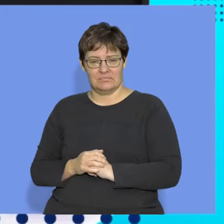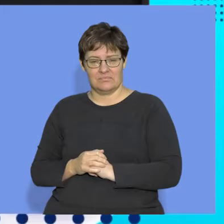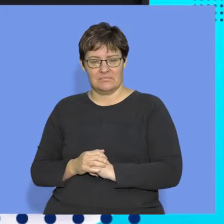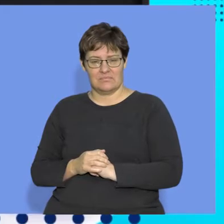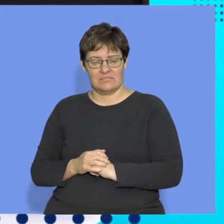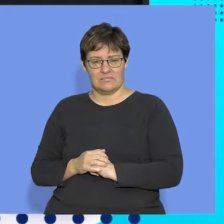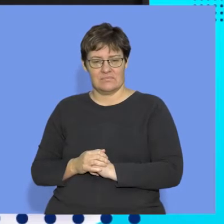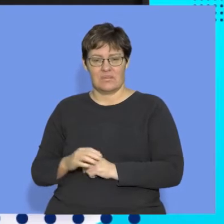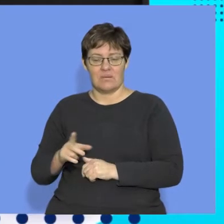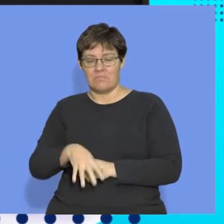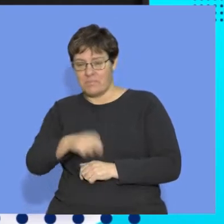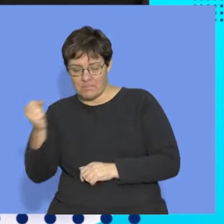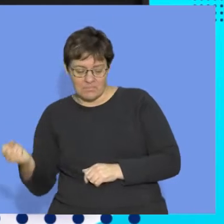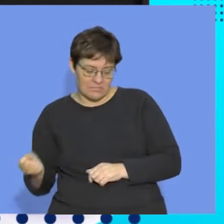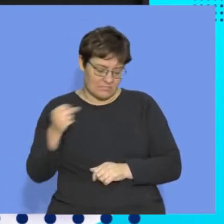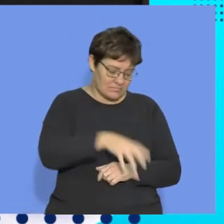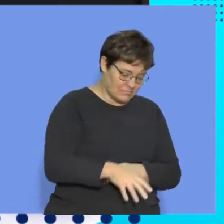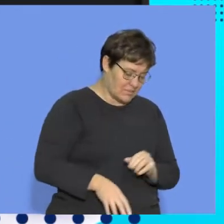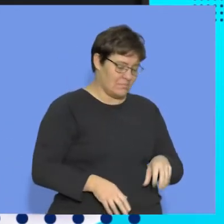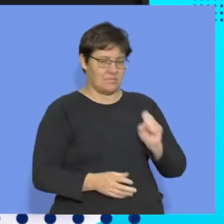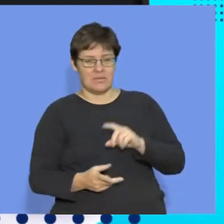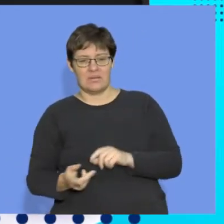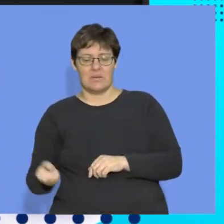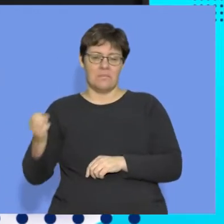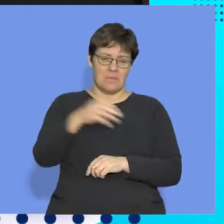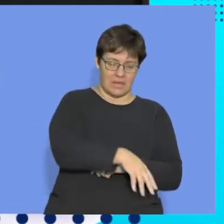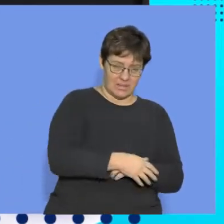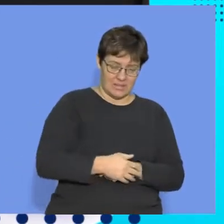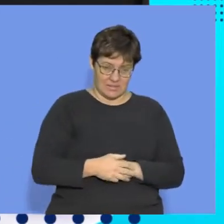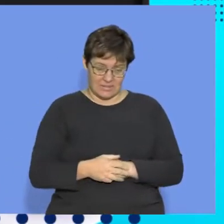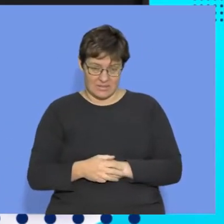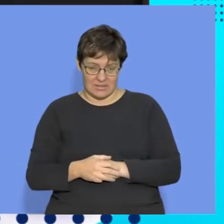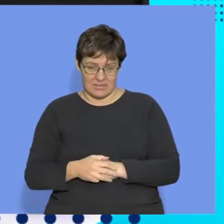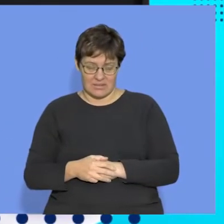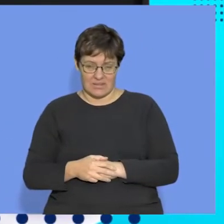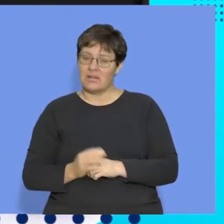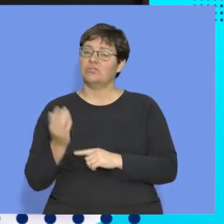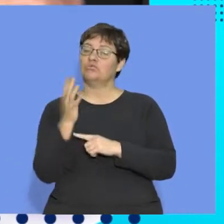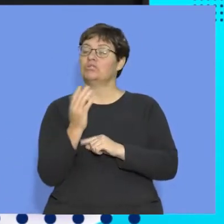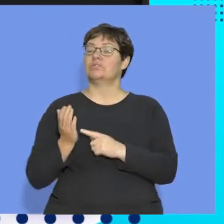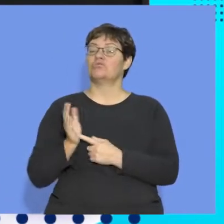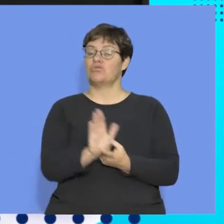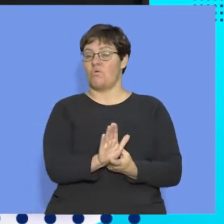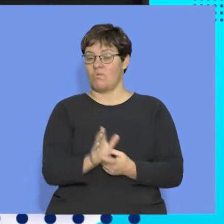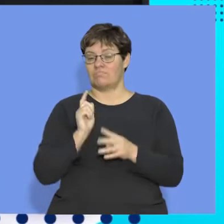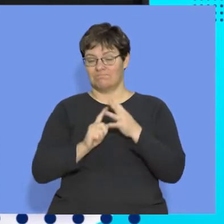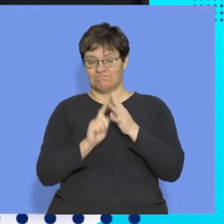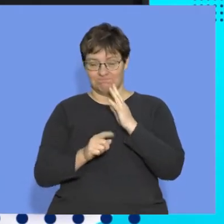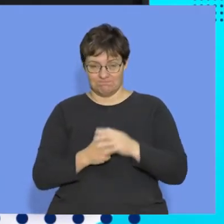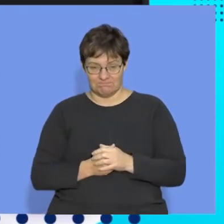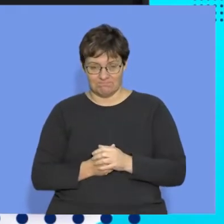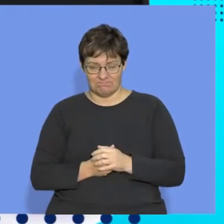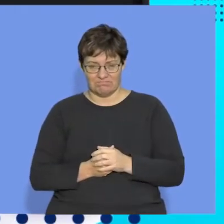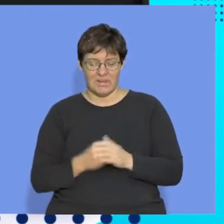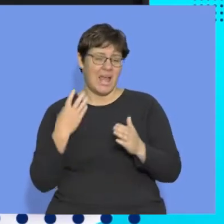Take a ball, put it back, take a ball, put it back. Draw the tree diagram and show the possible outcomes.